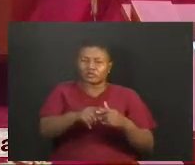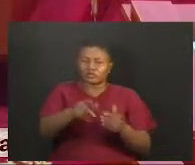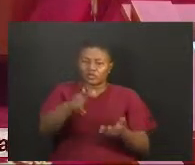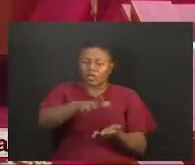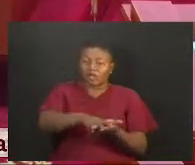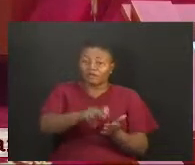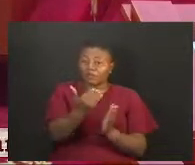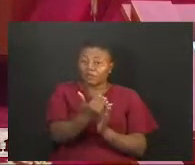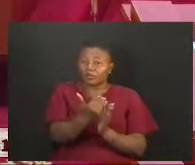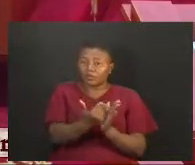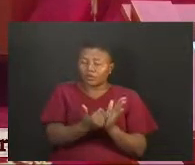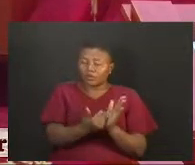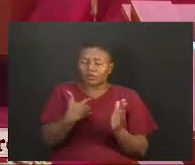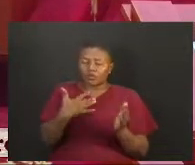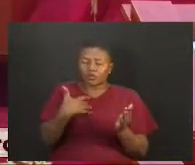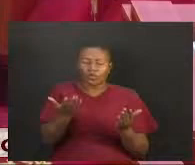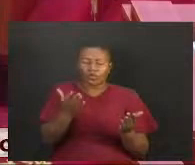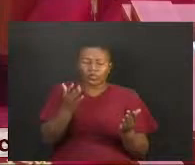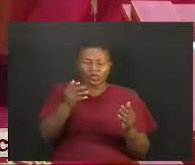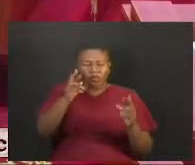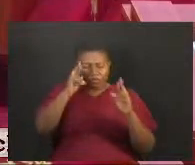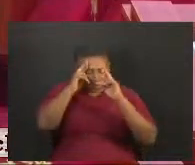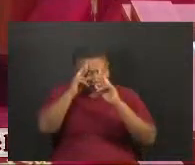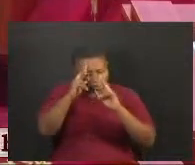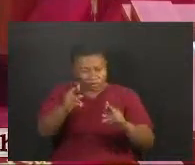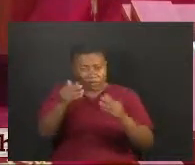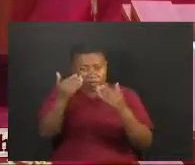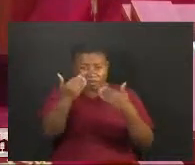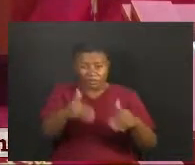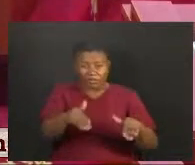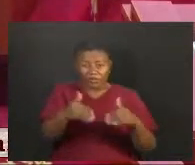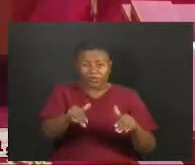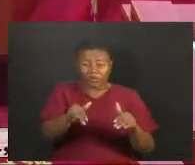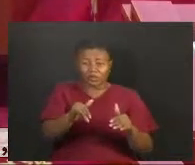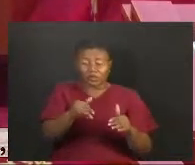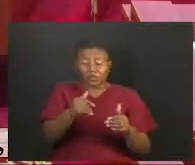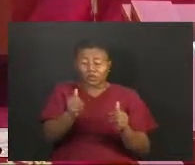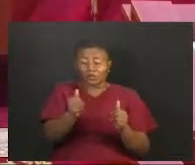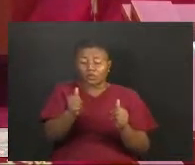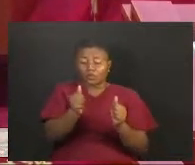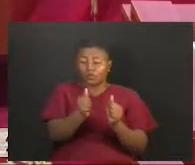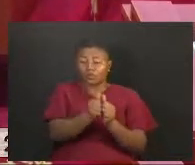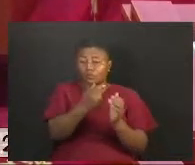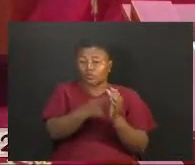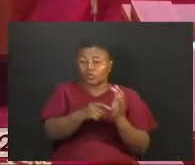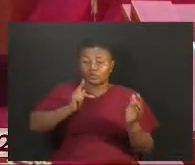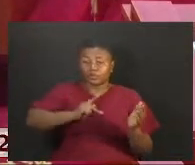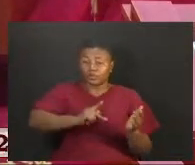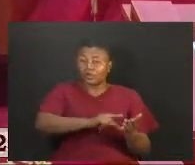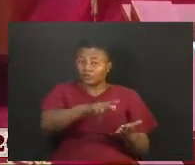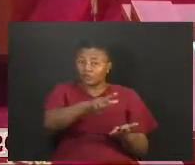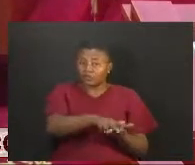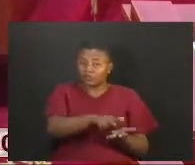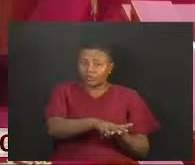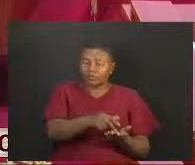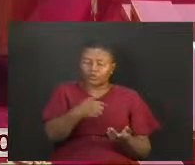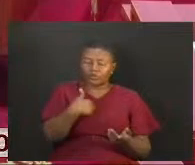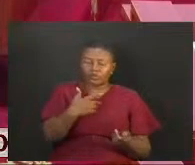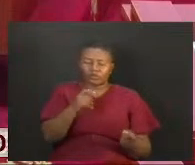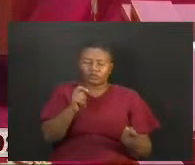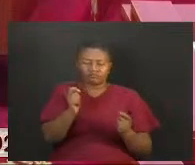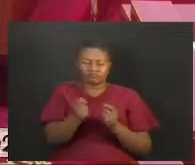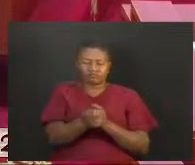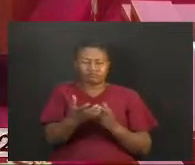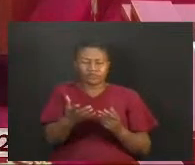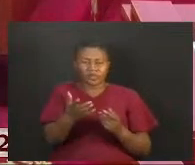also respect the limits of the appropriations as approved by Parliament. We will rationalize the management of the compensation